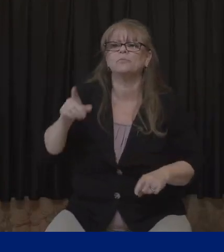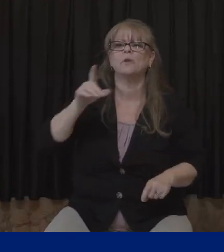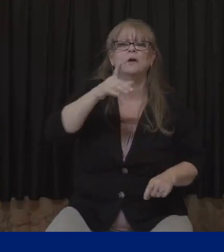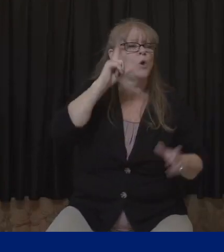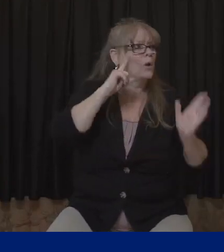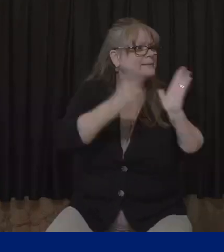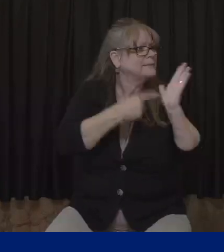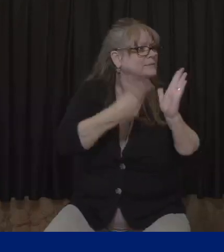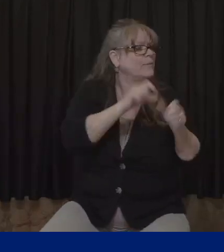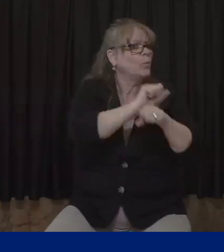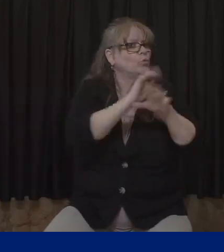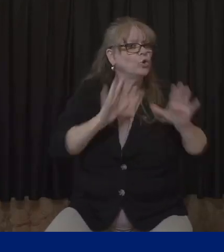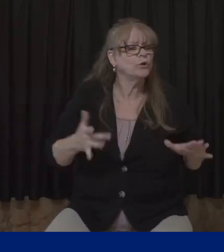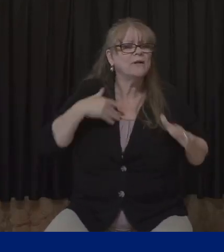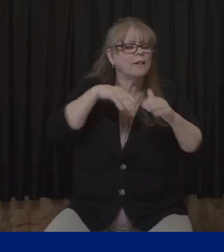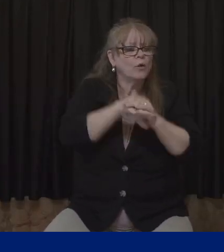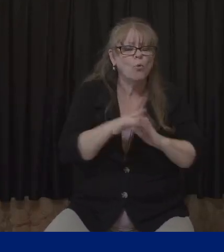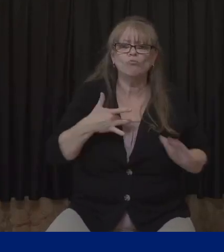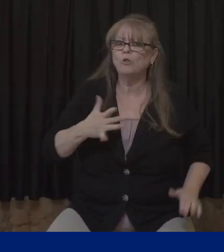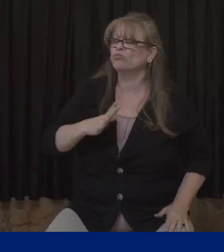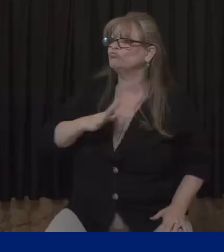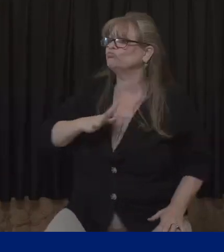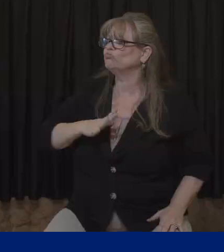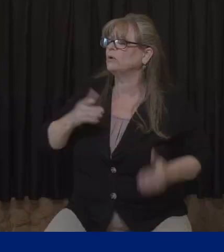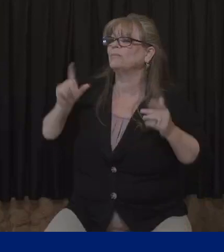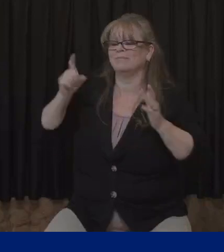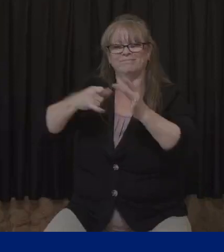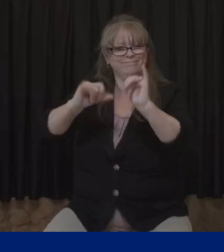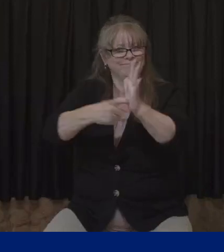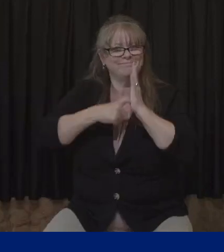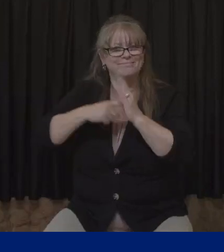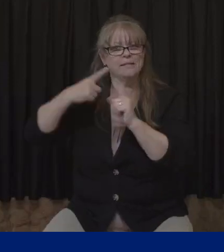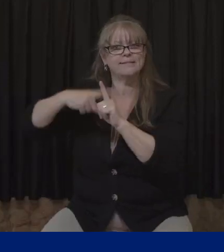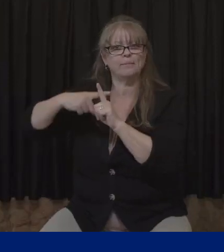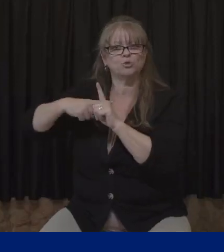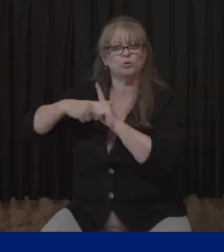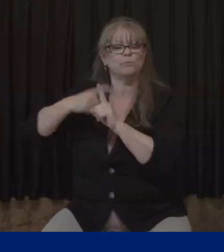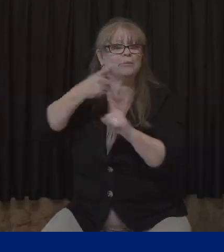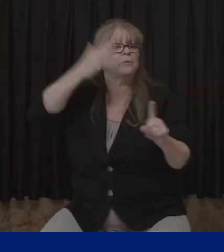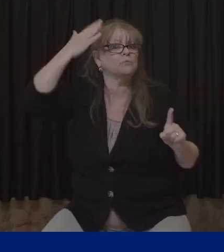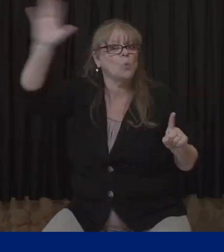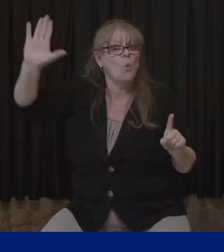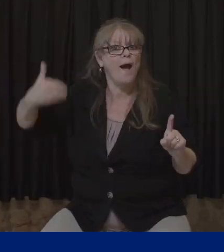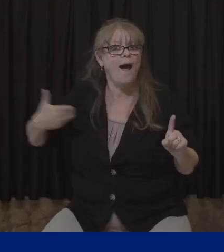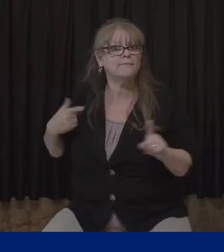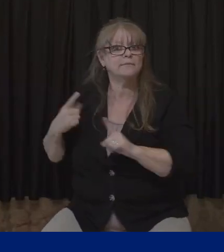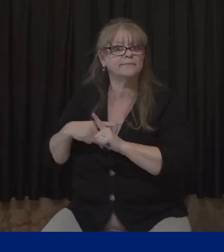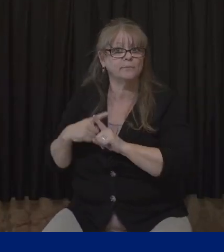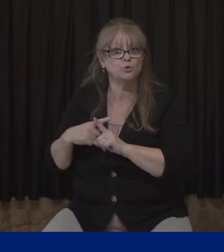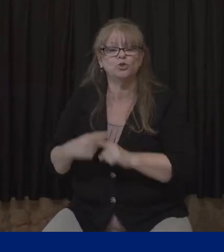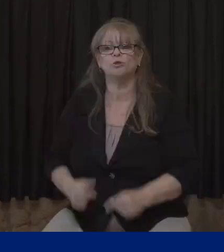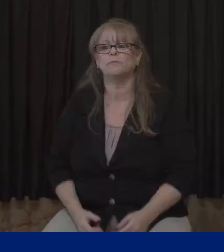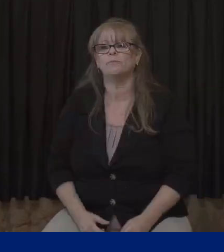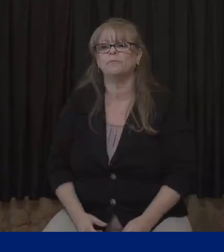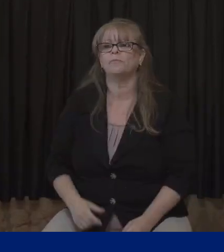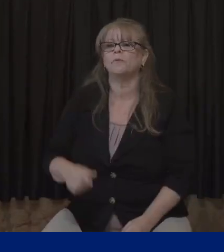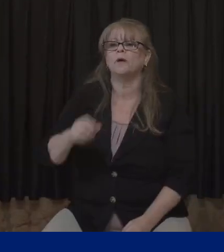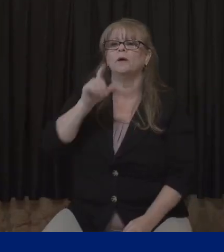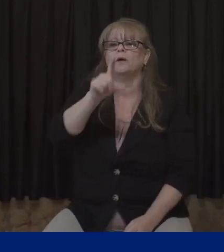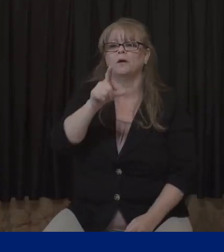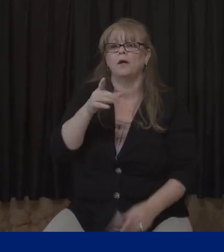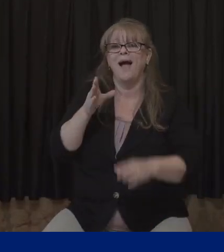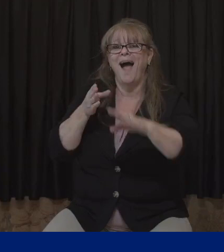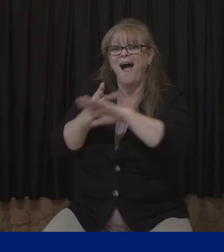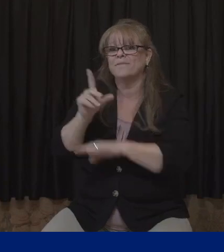COVID don't show symptoms, but are contagious. And you get just a few of those going into a senior care facility, it can result in mass